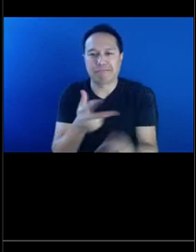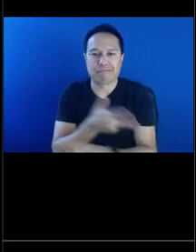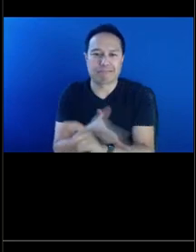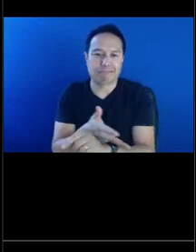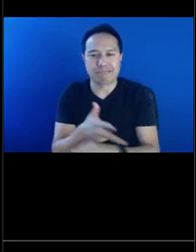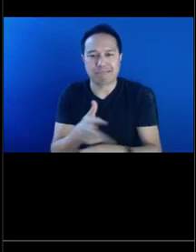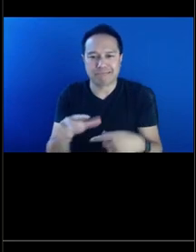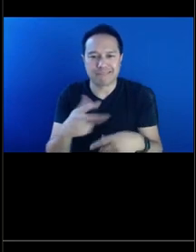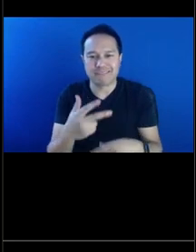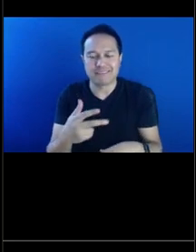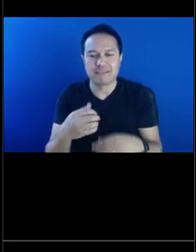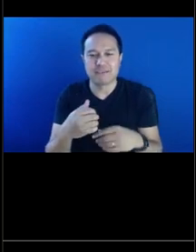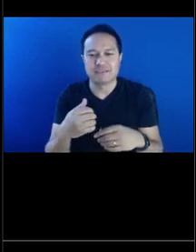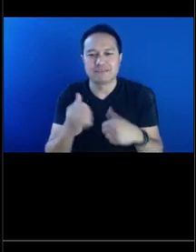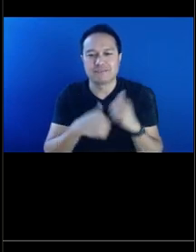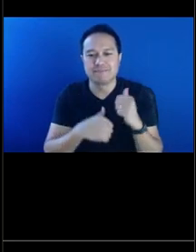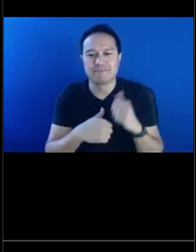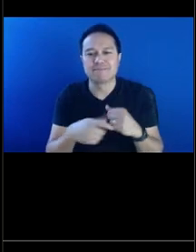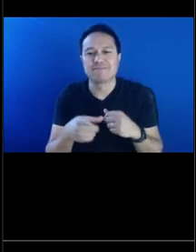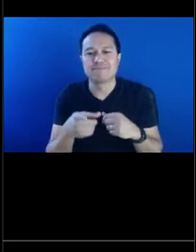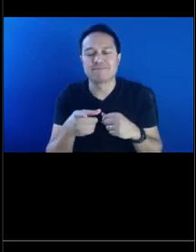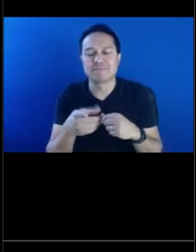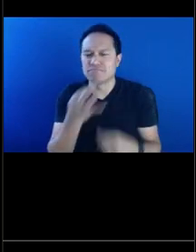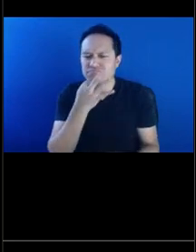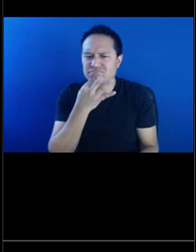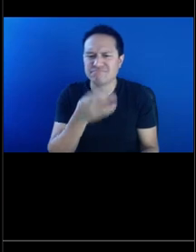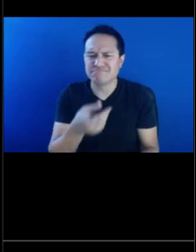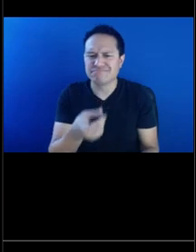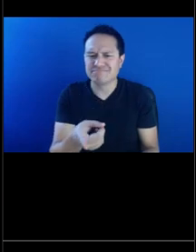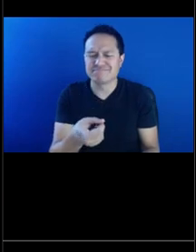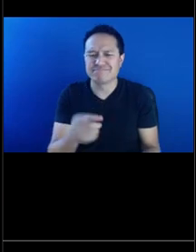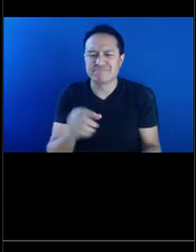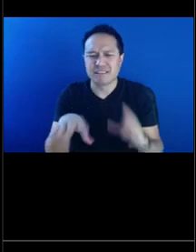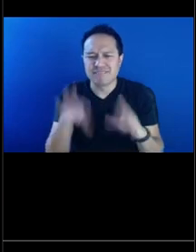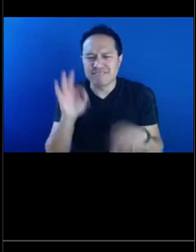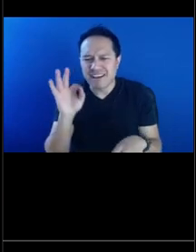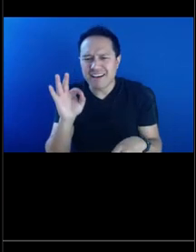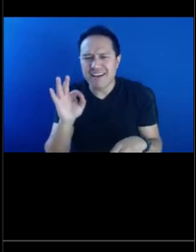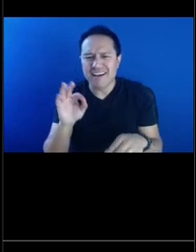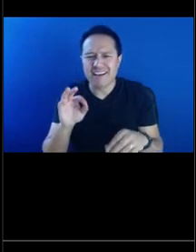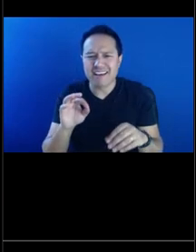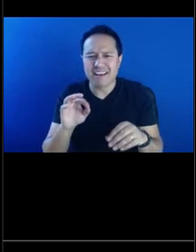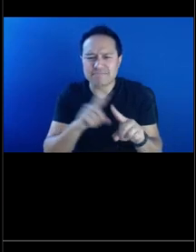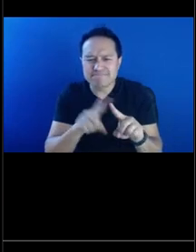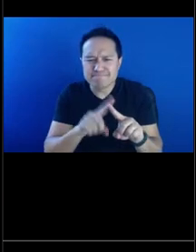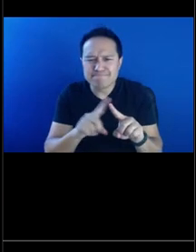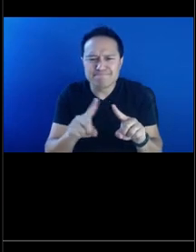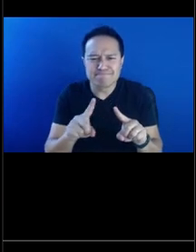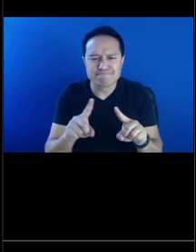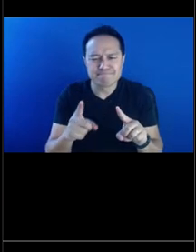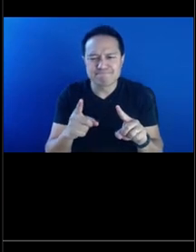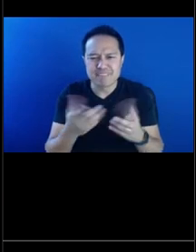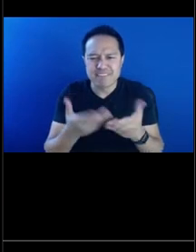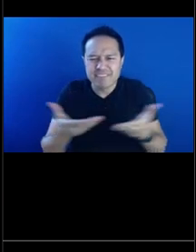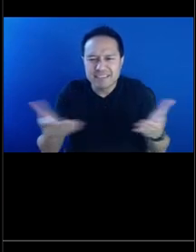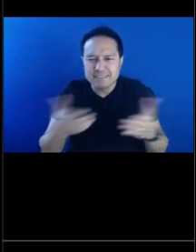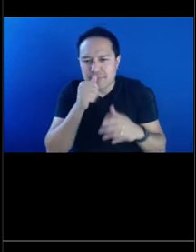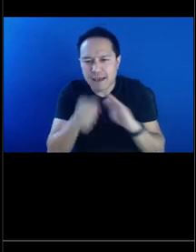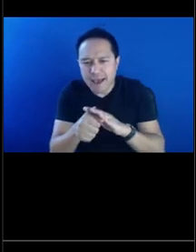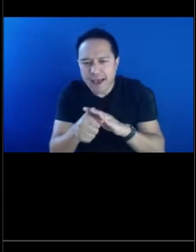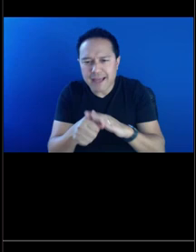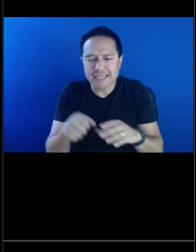see how the seals are really good at trying to find those prey items that might be, you know, hiding in all those little nooks